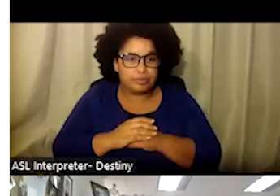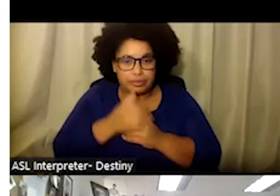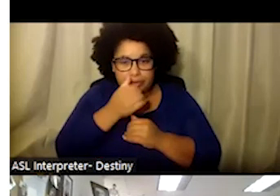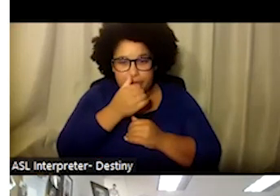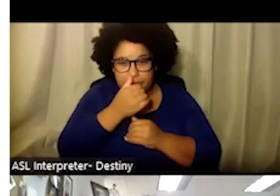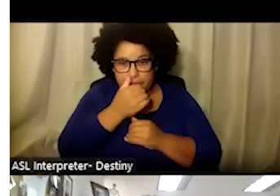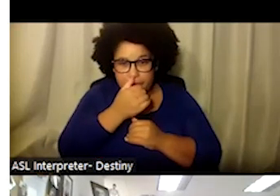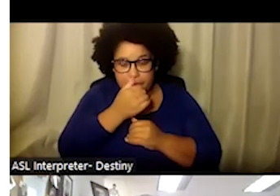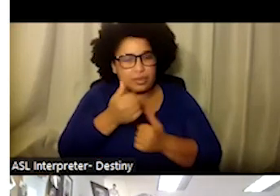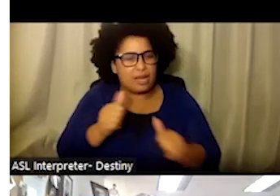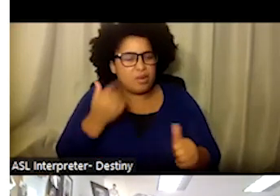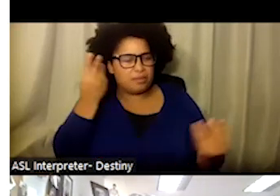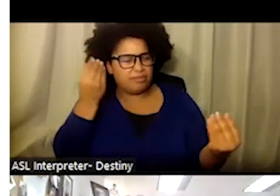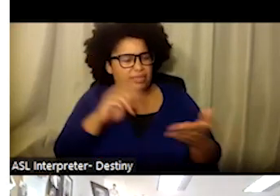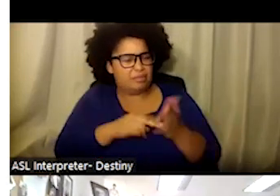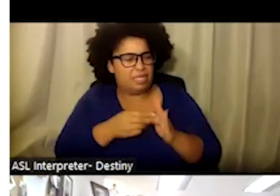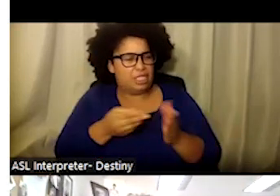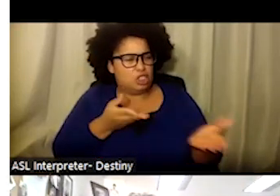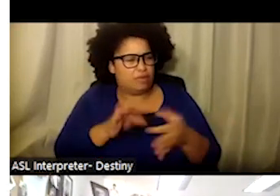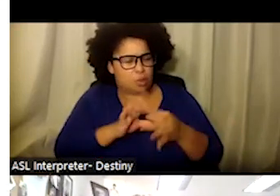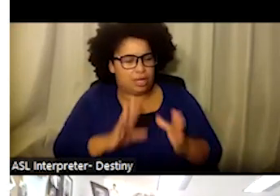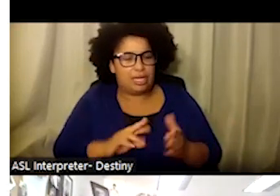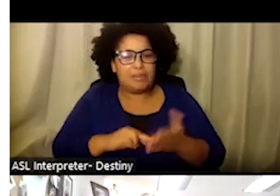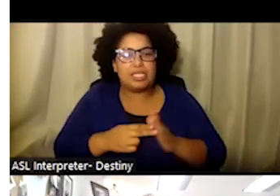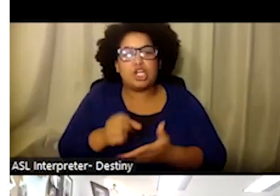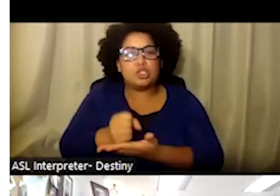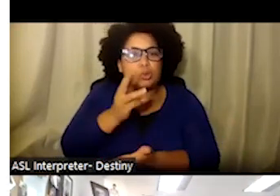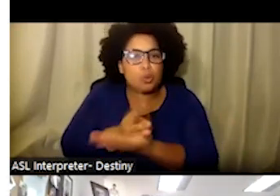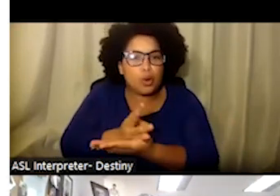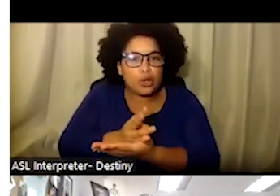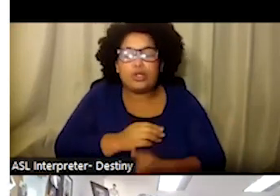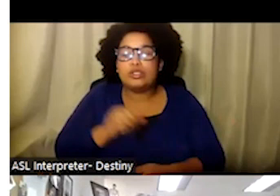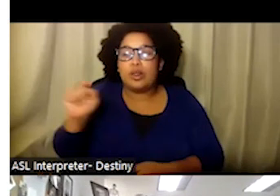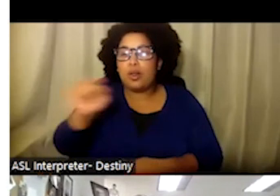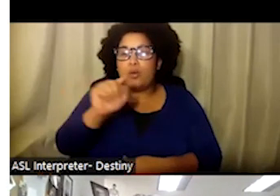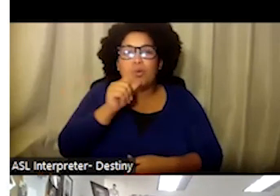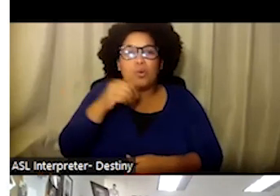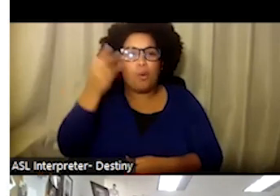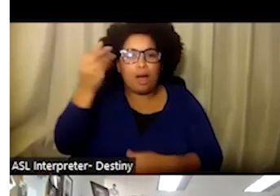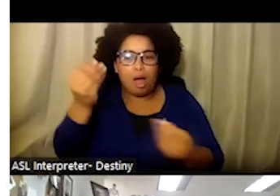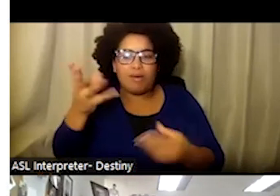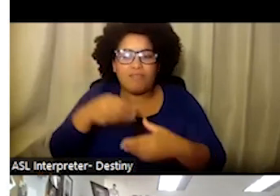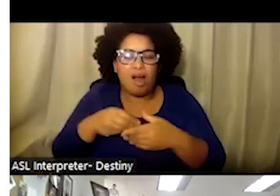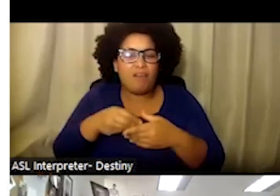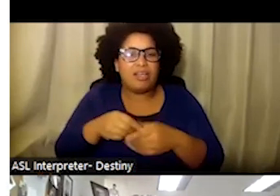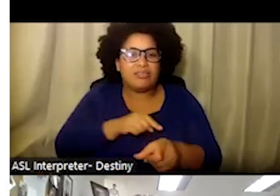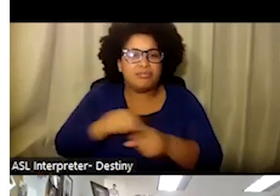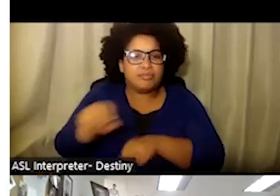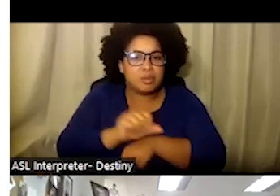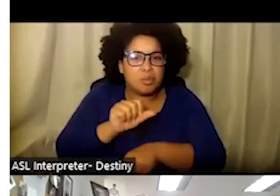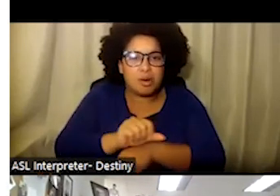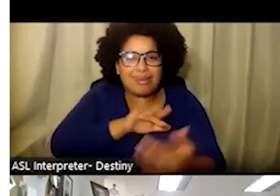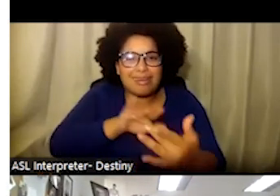of you who are not familiar with service coordinators, those are the social workers. Those are the ones who go out into the field and connect with people